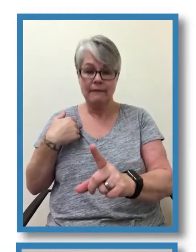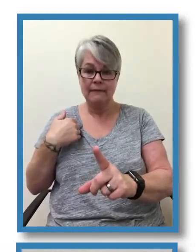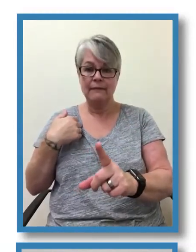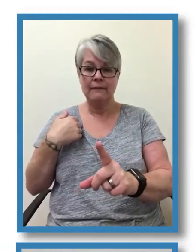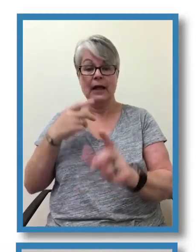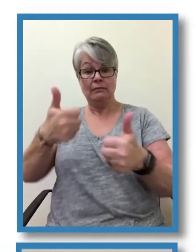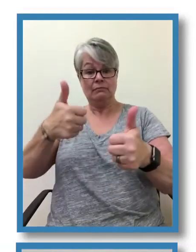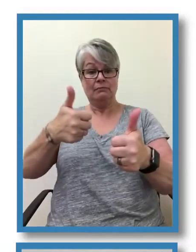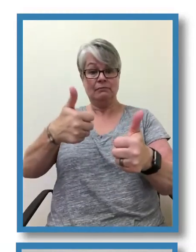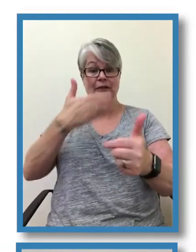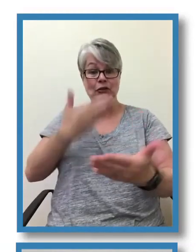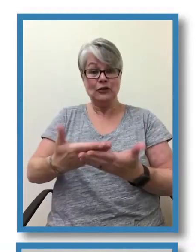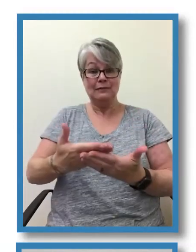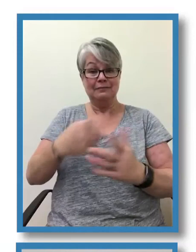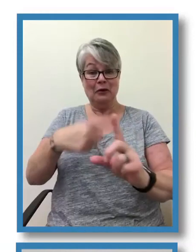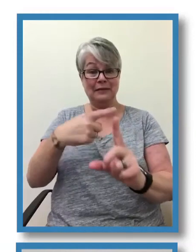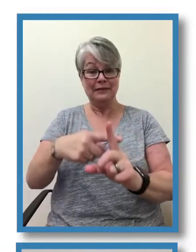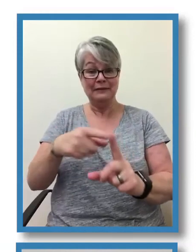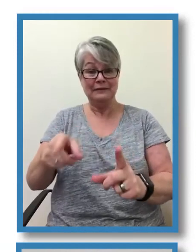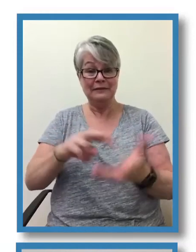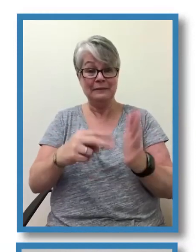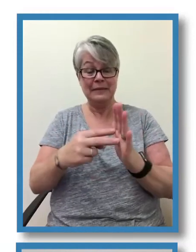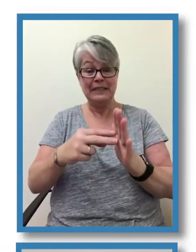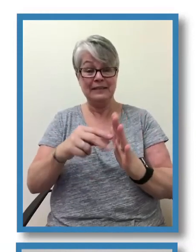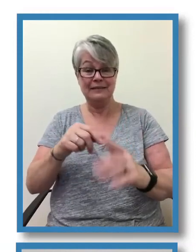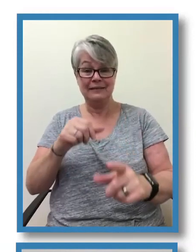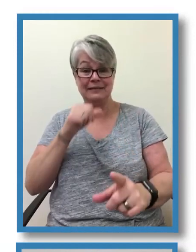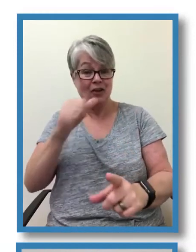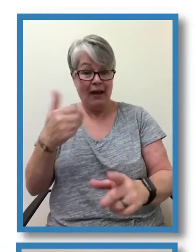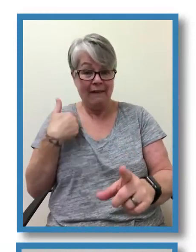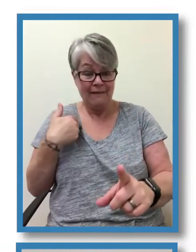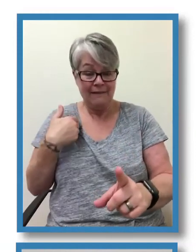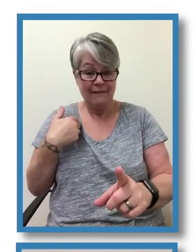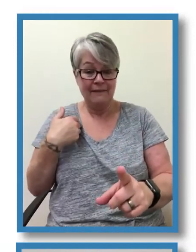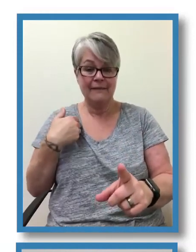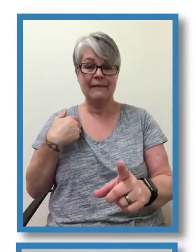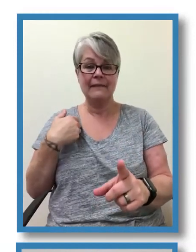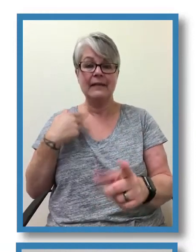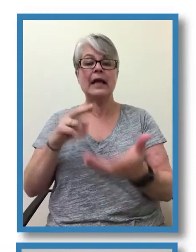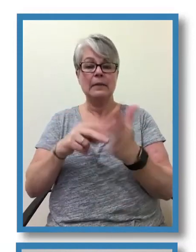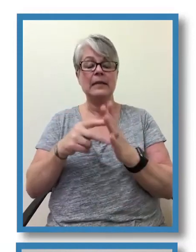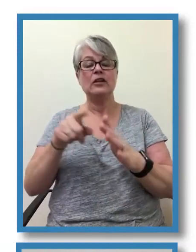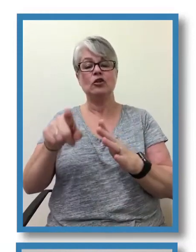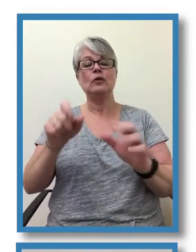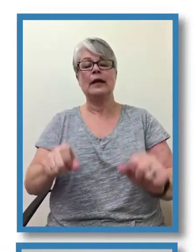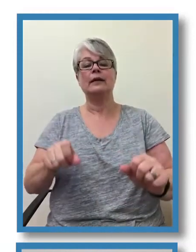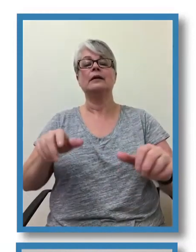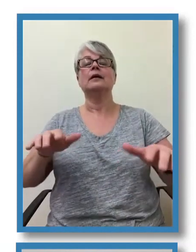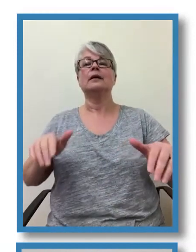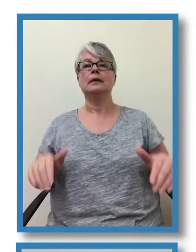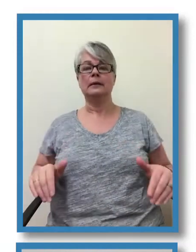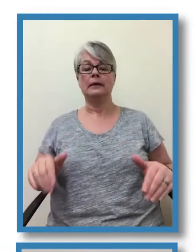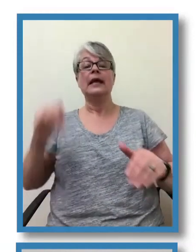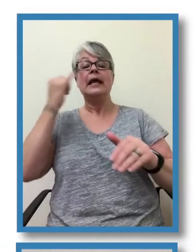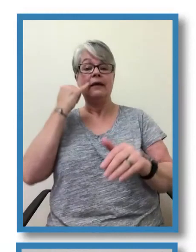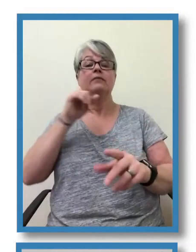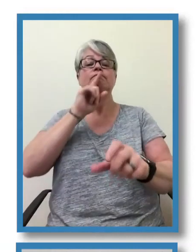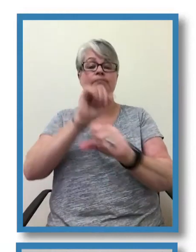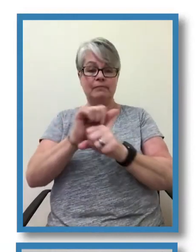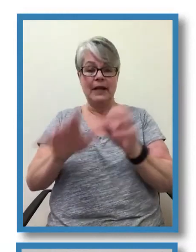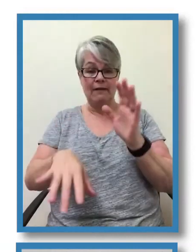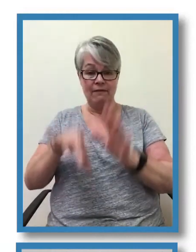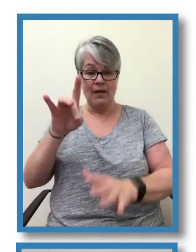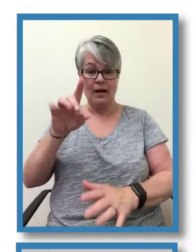consider participating in either of these studies. So one is a subcutaneous injection given every 4 weeks, and the other one is an